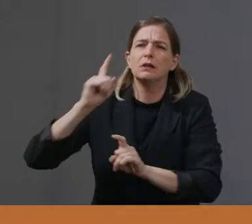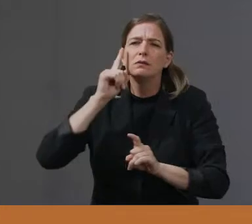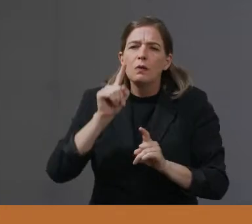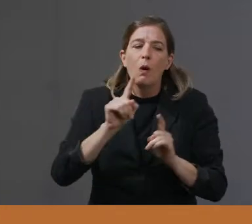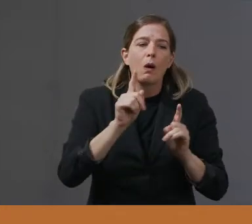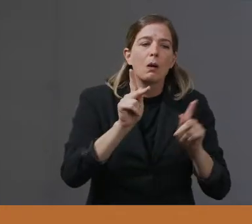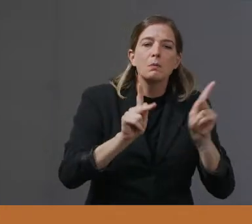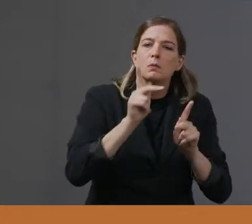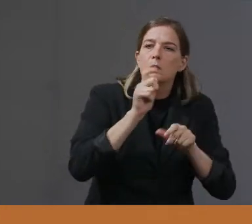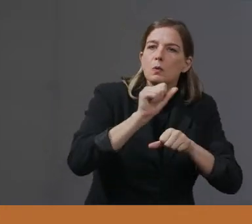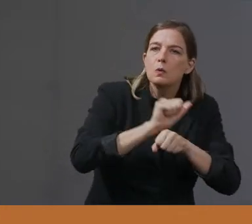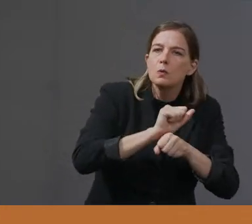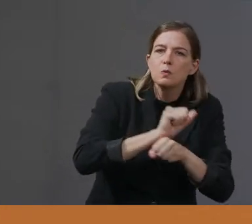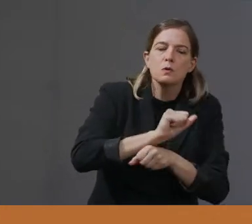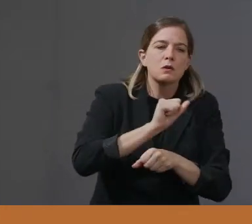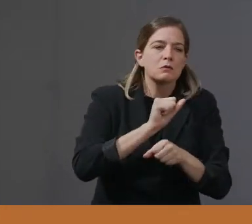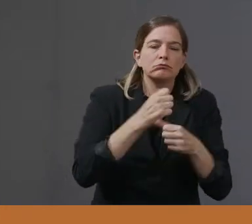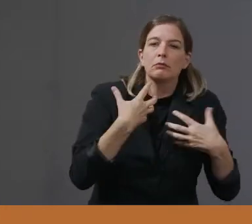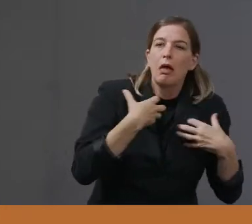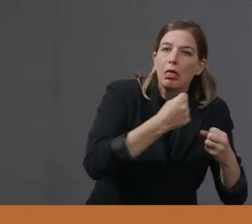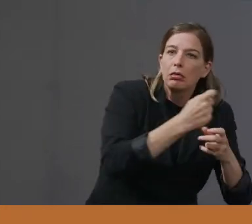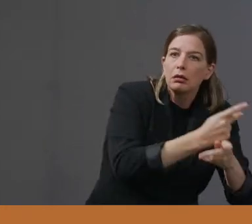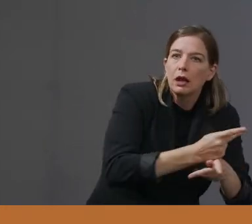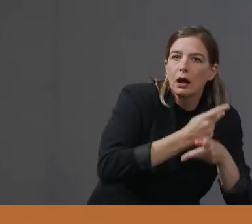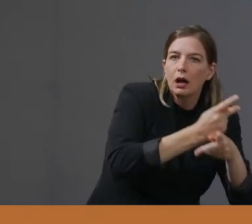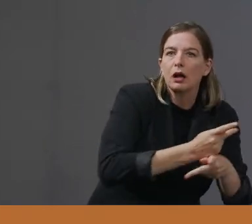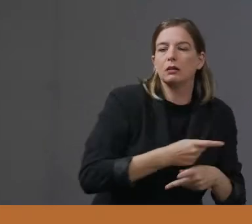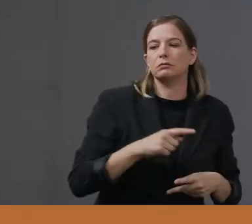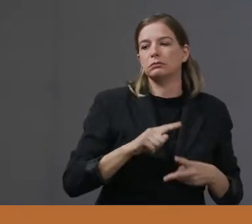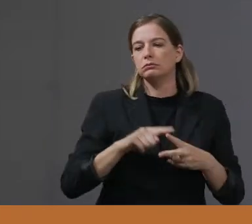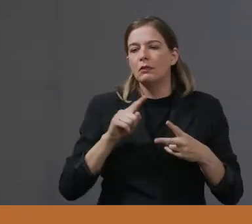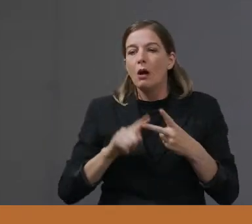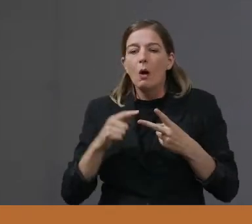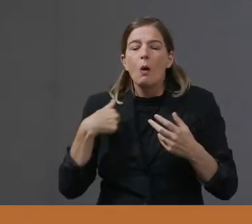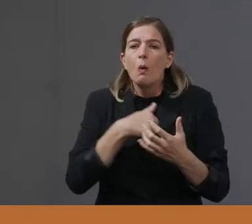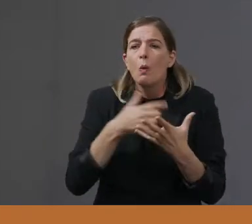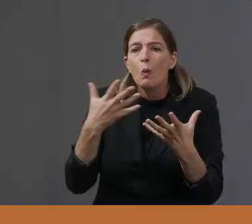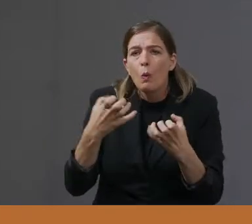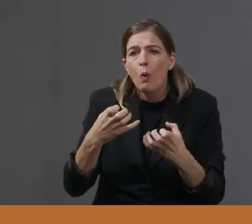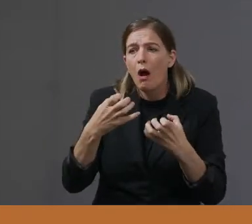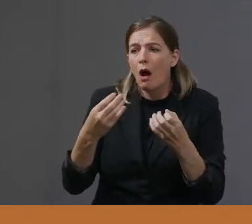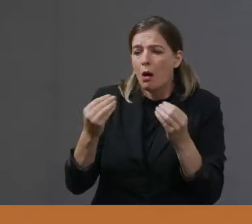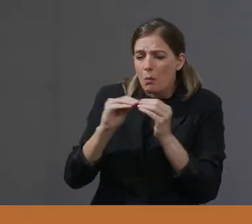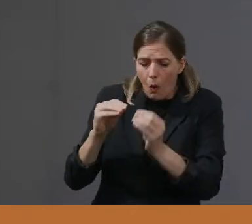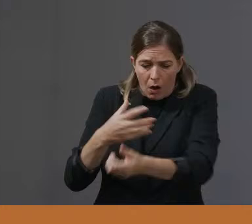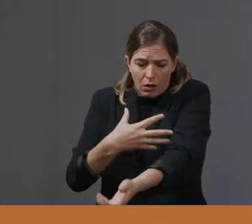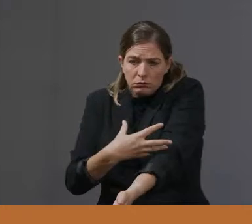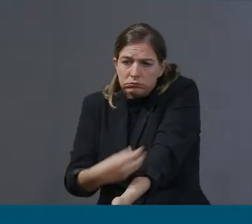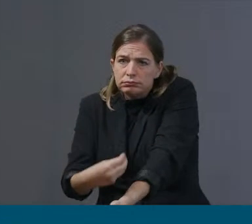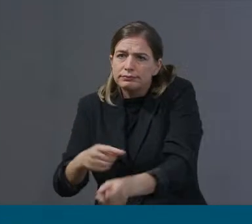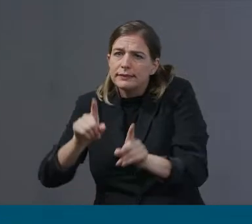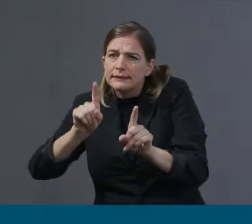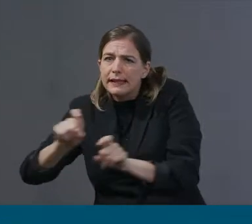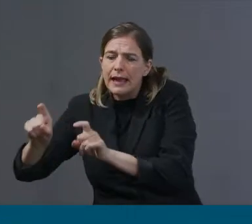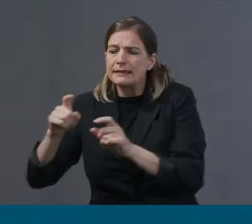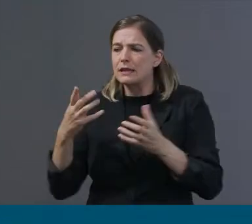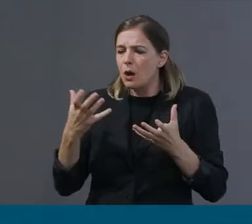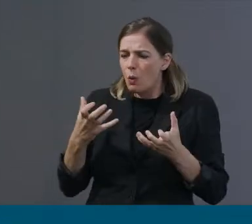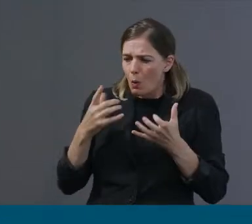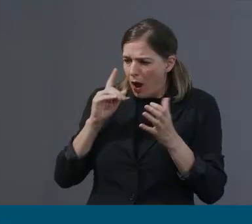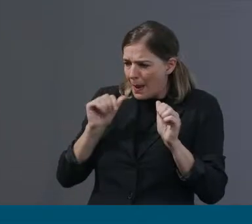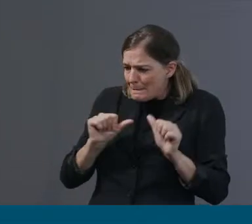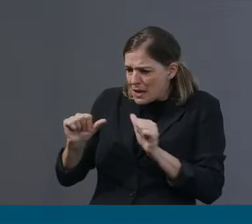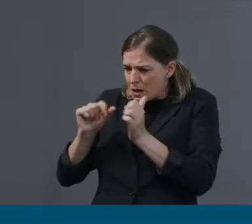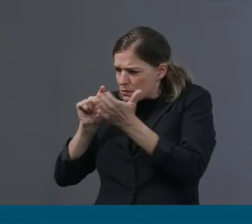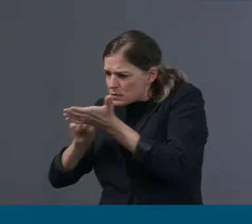also focused on antibody testing and tracing contacts of COVID-19 results.